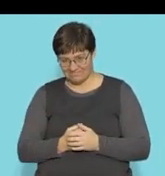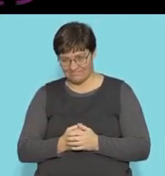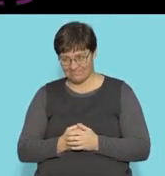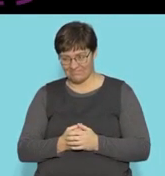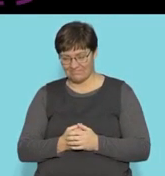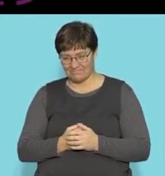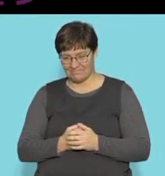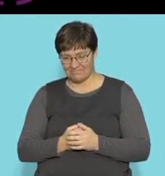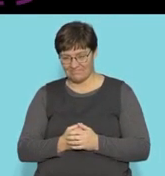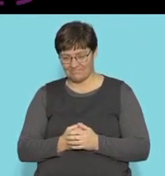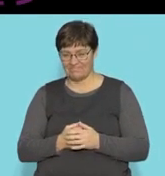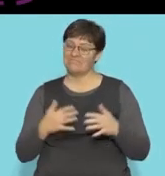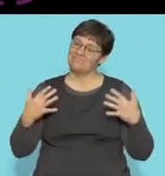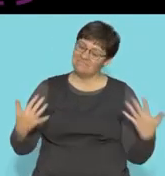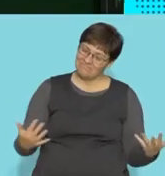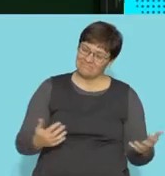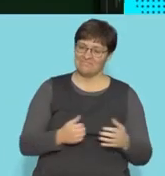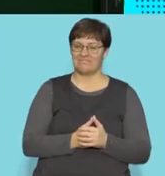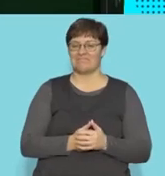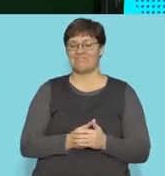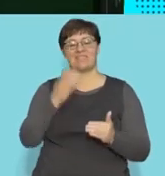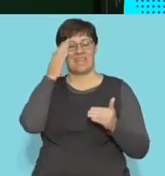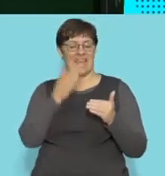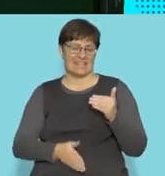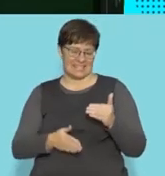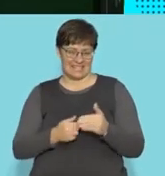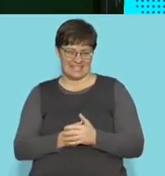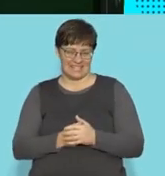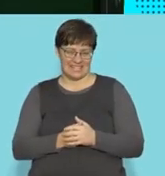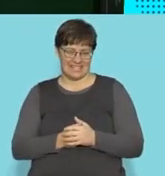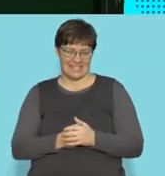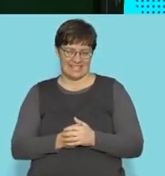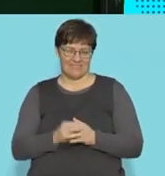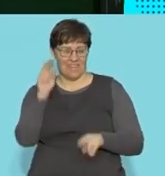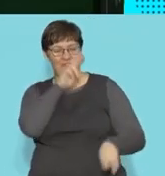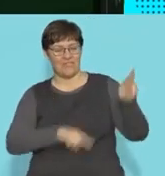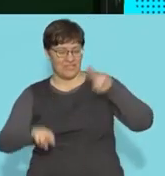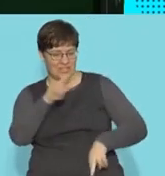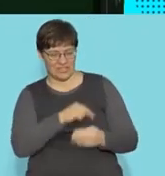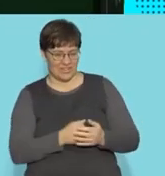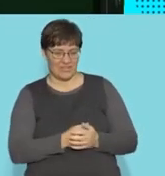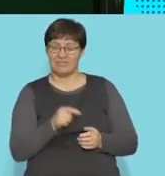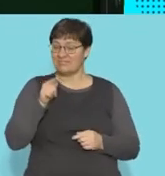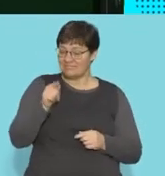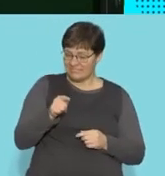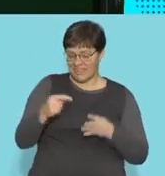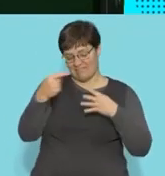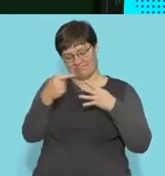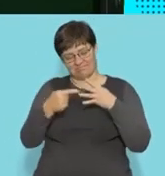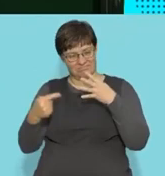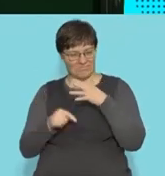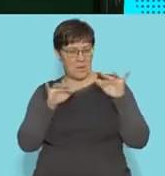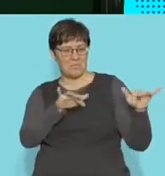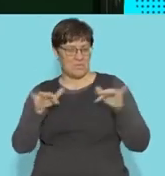all. And so we come to the end of our revision session on these aspects